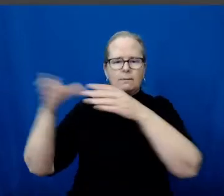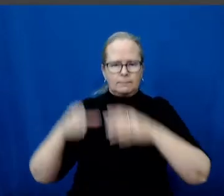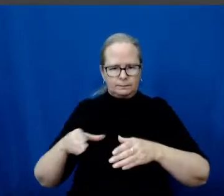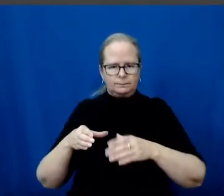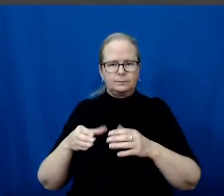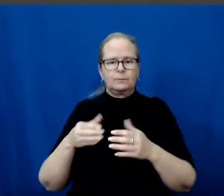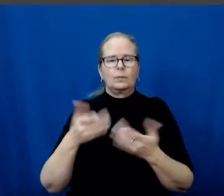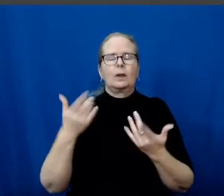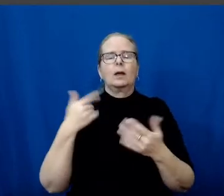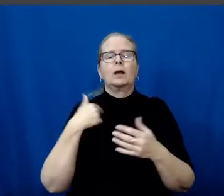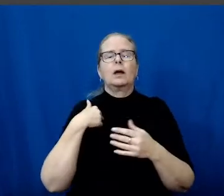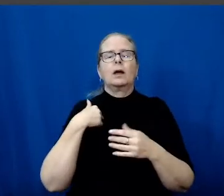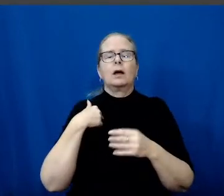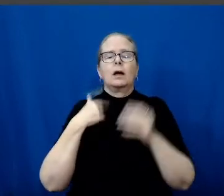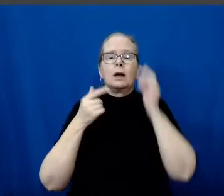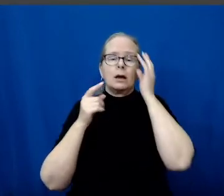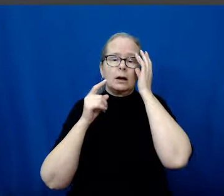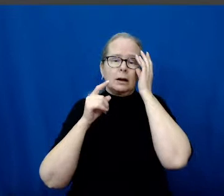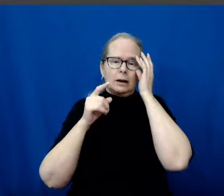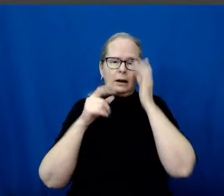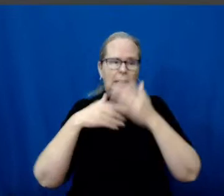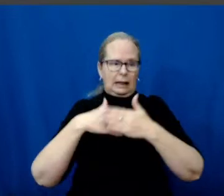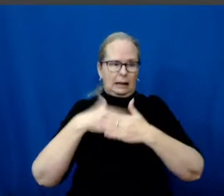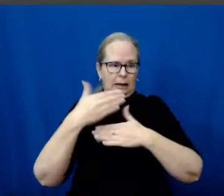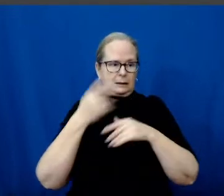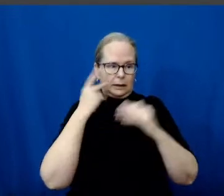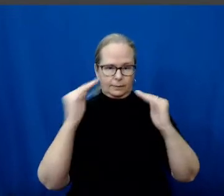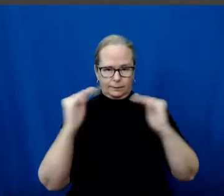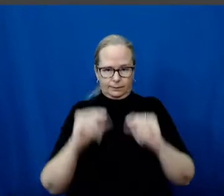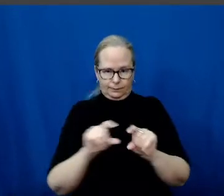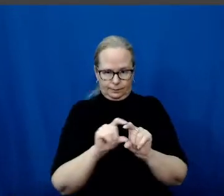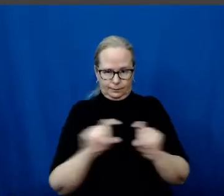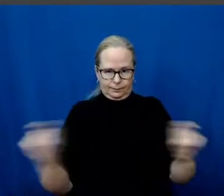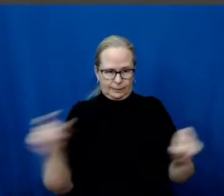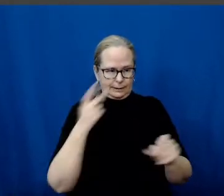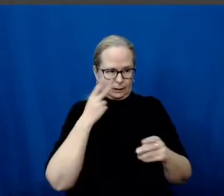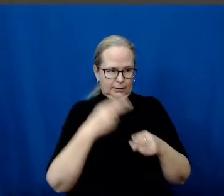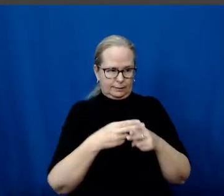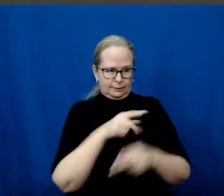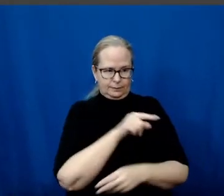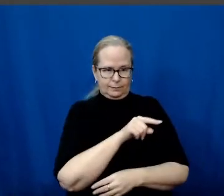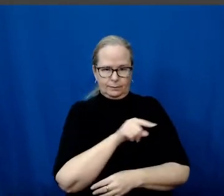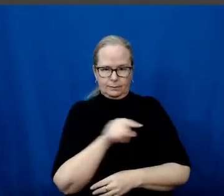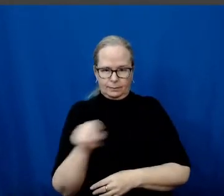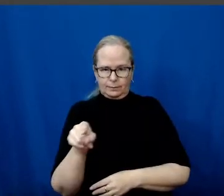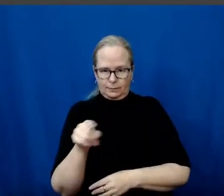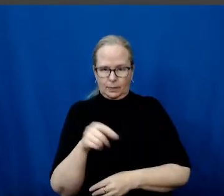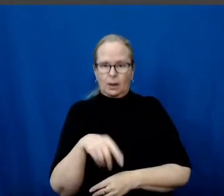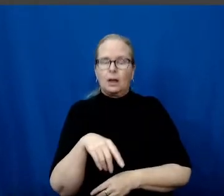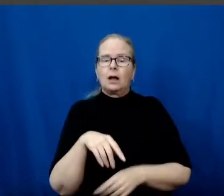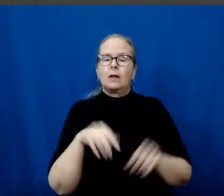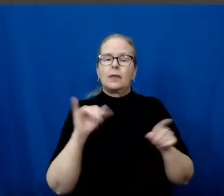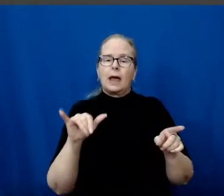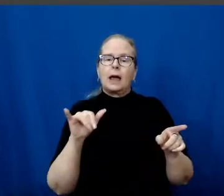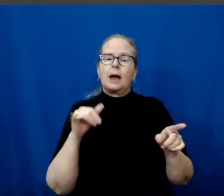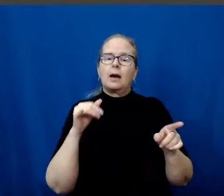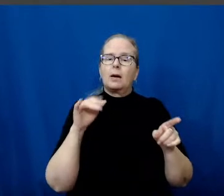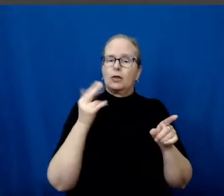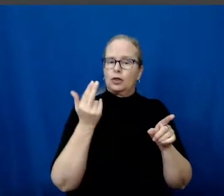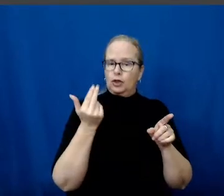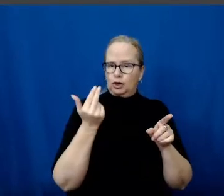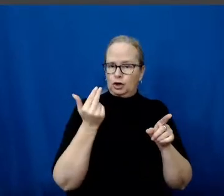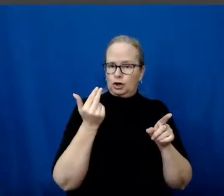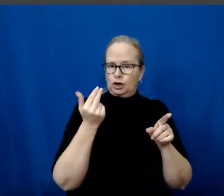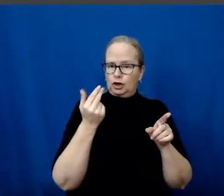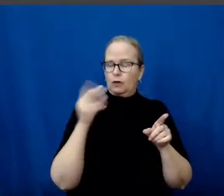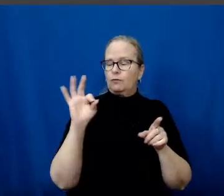and MERV 13 furnace filters. They basically, you put them together, it pulls the